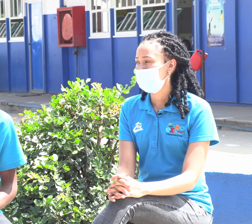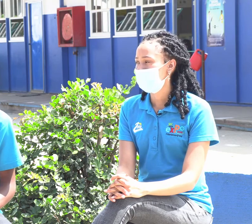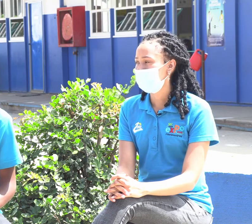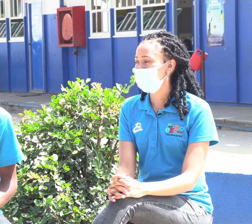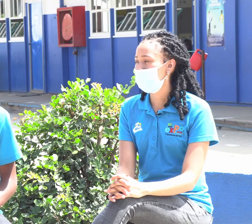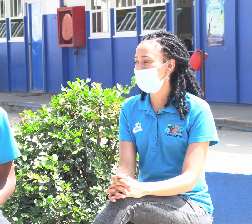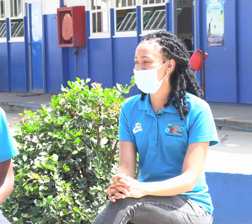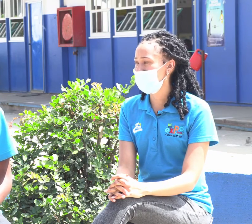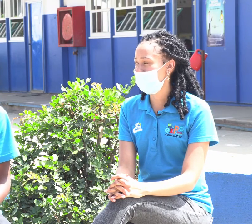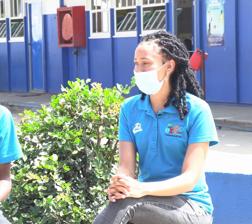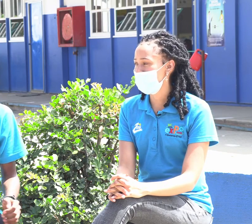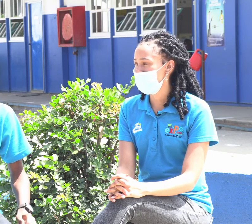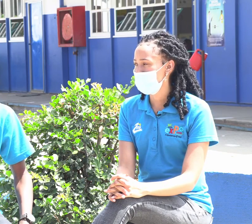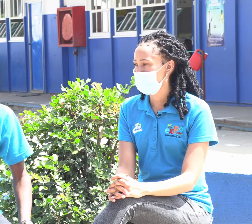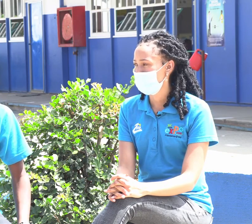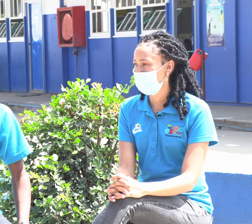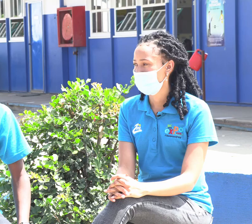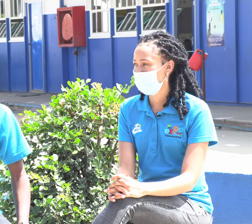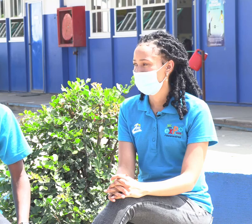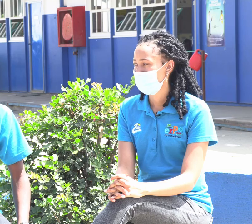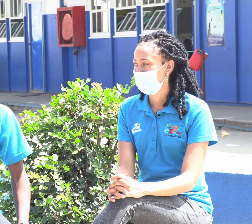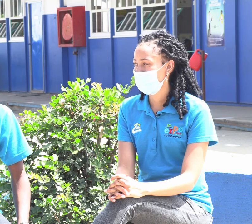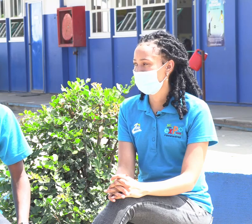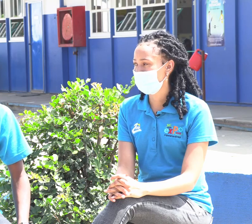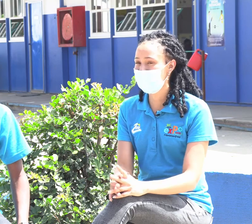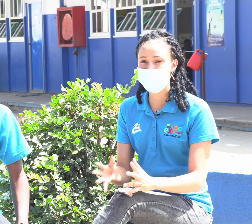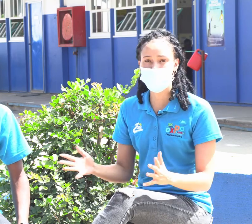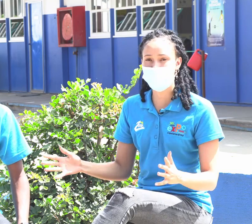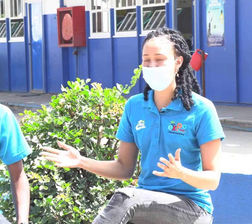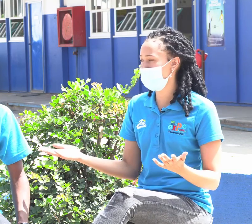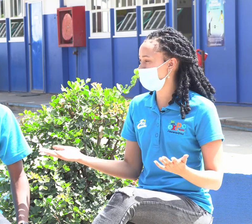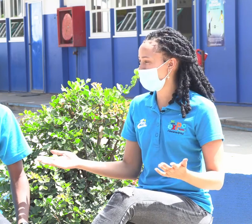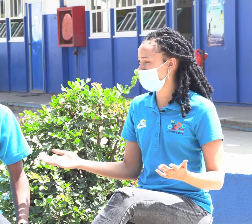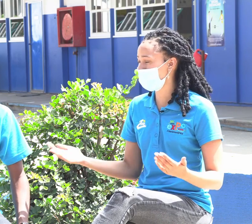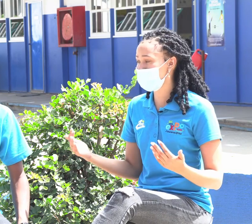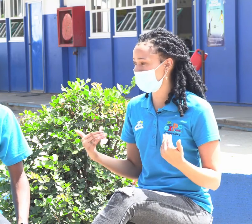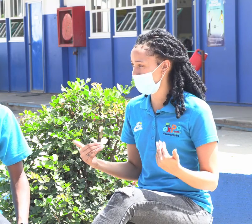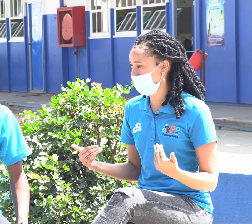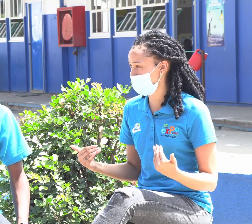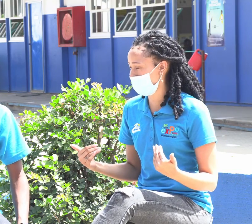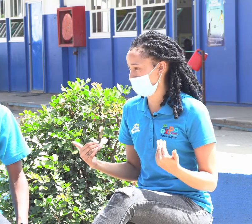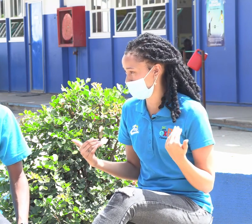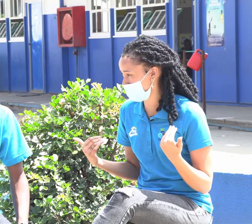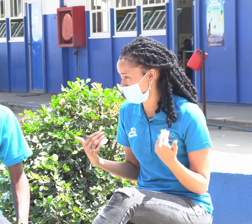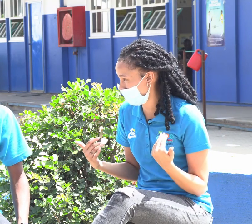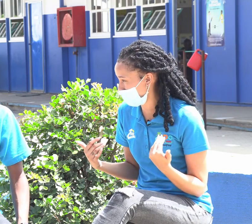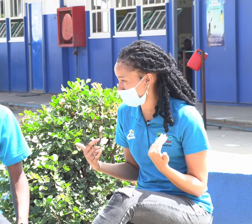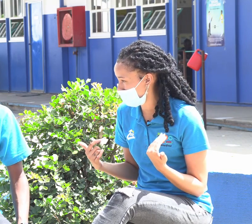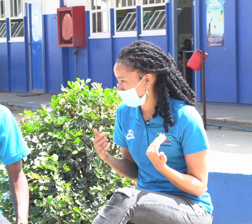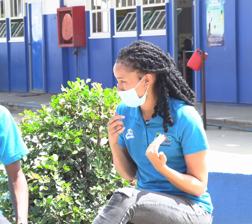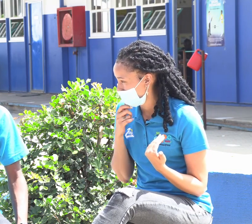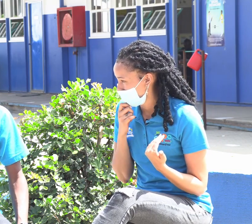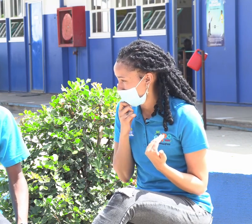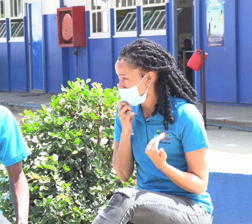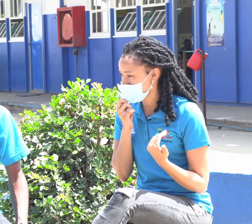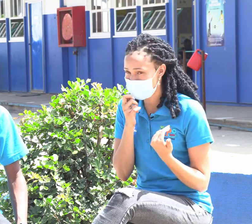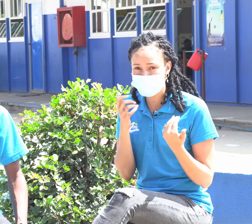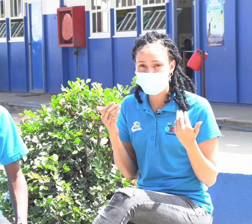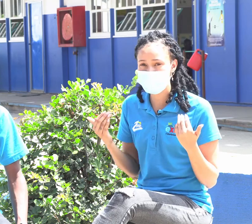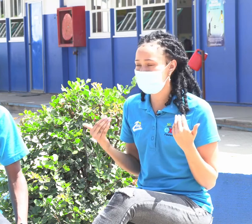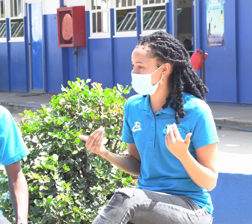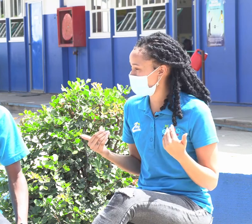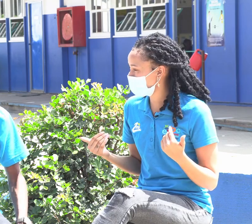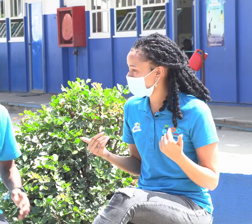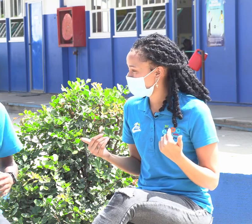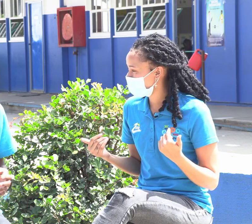Oh, don't tell me it's the end. Because you like want to leave. It's not the end, right? Is it the end? It's clear. Was it